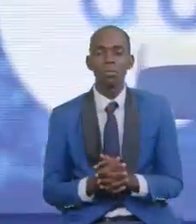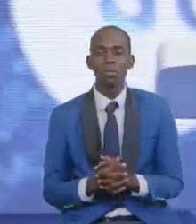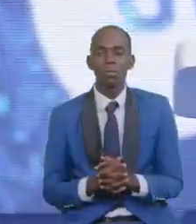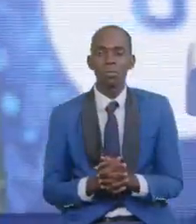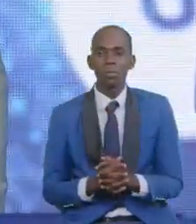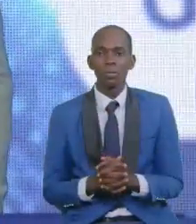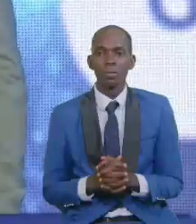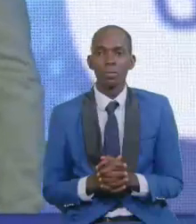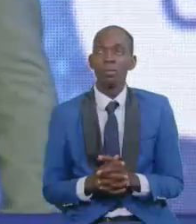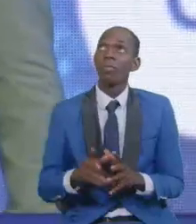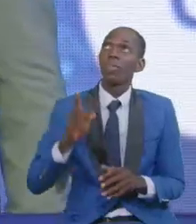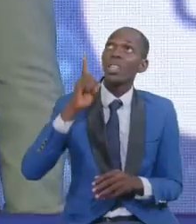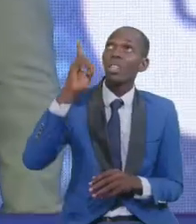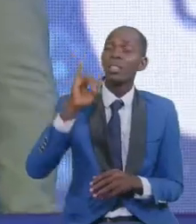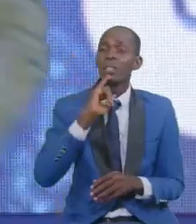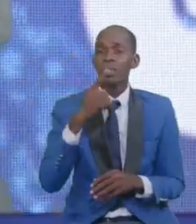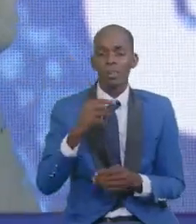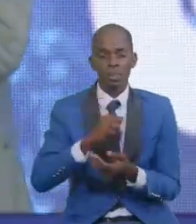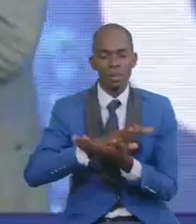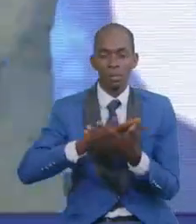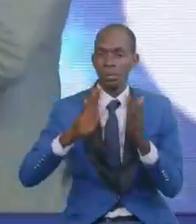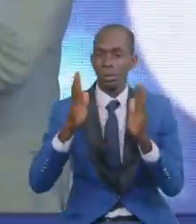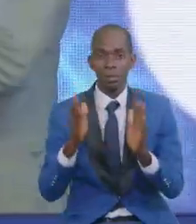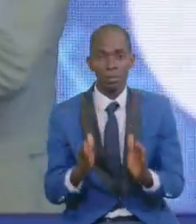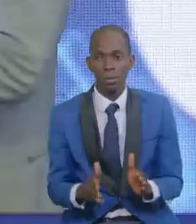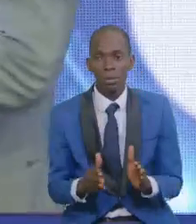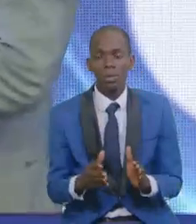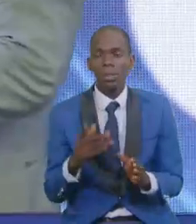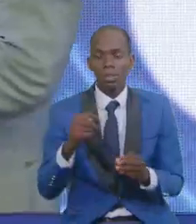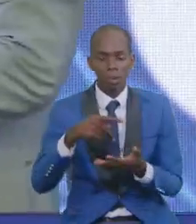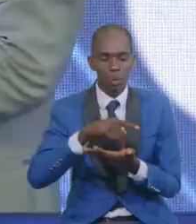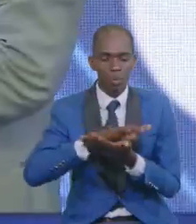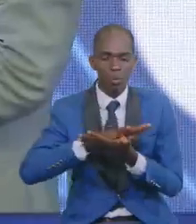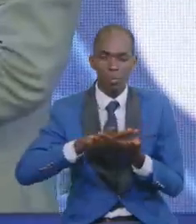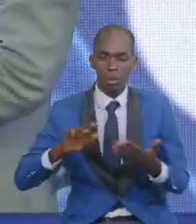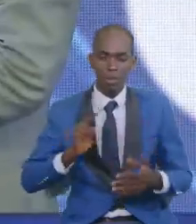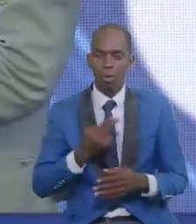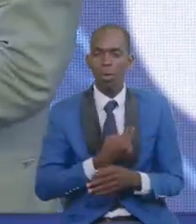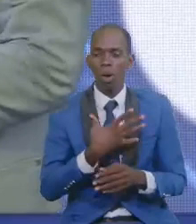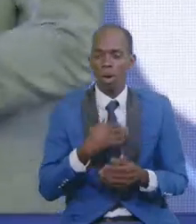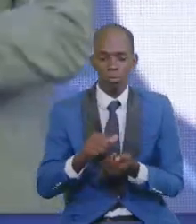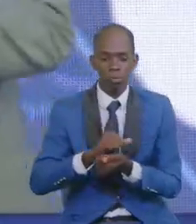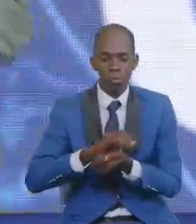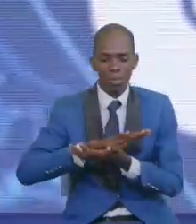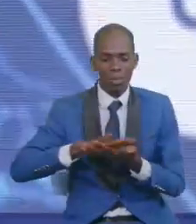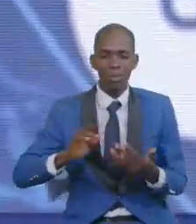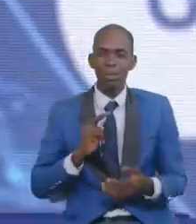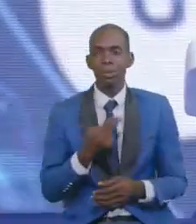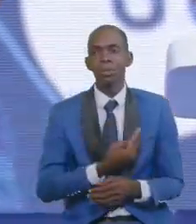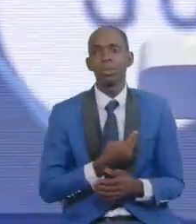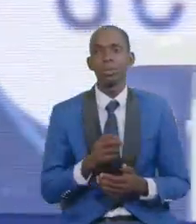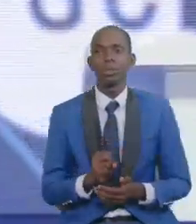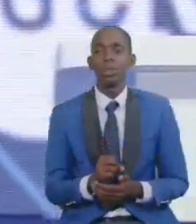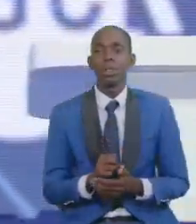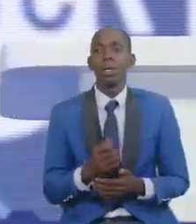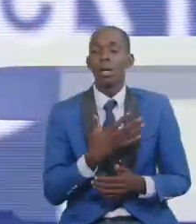He is the sanctifier that purifies us and purges us and